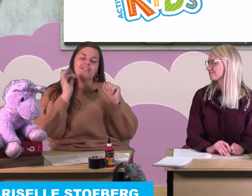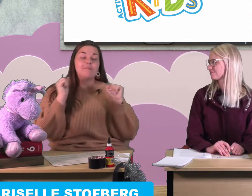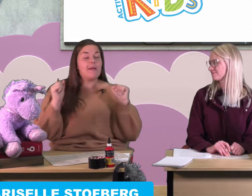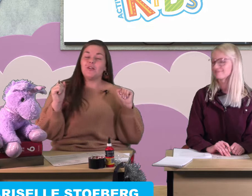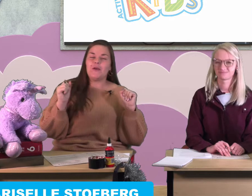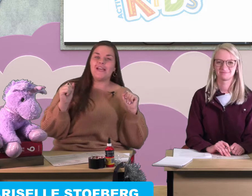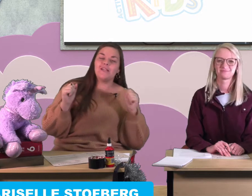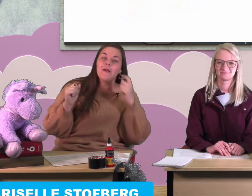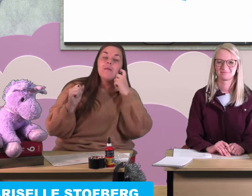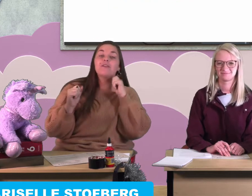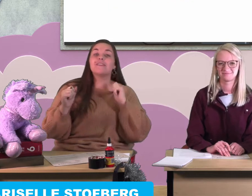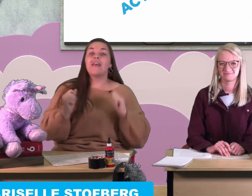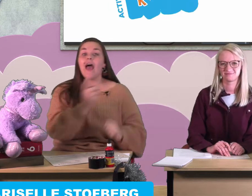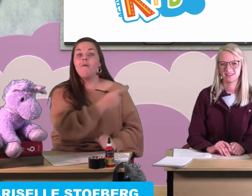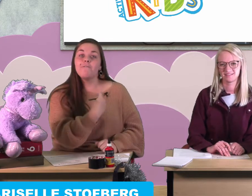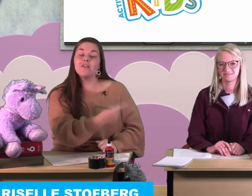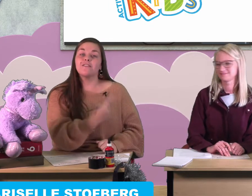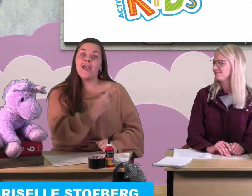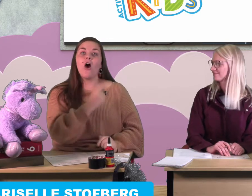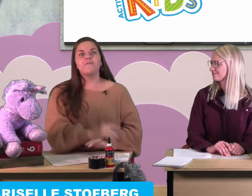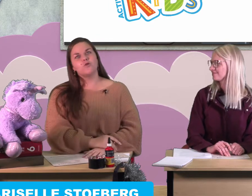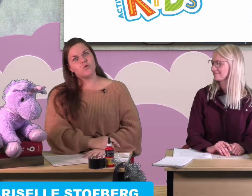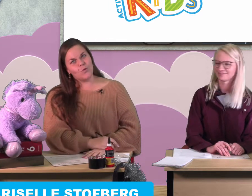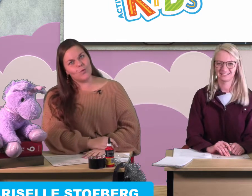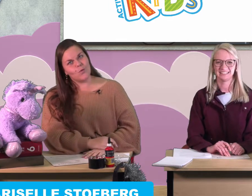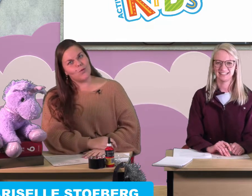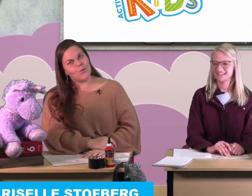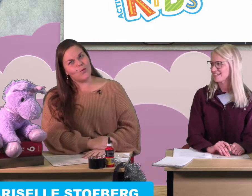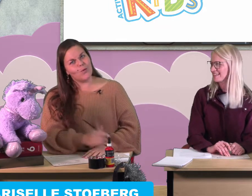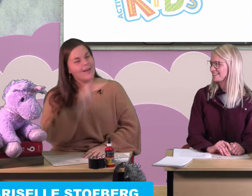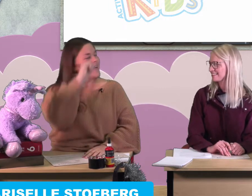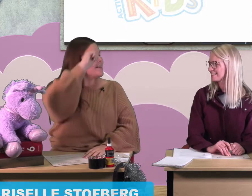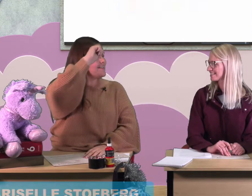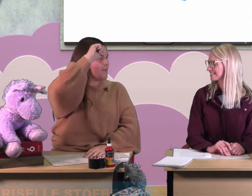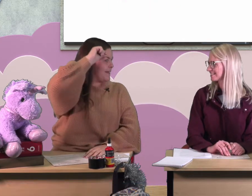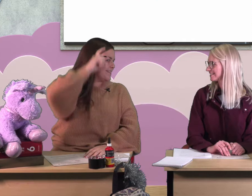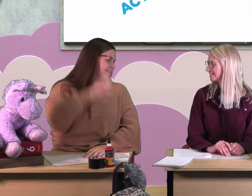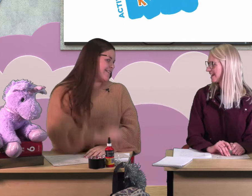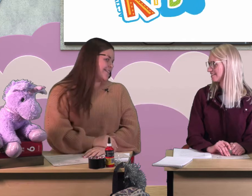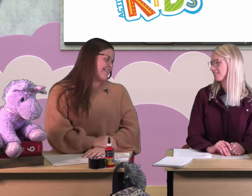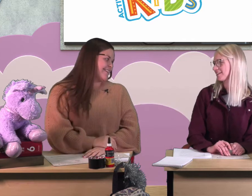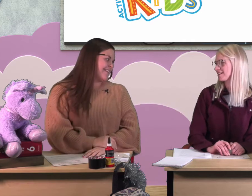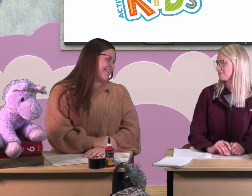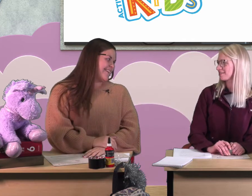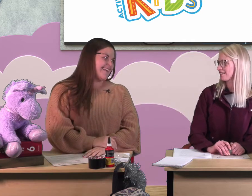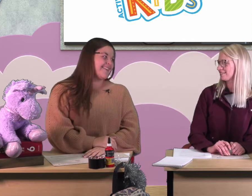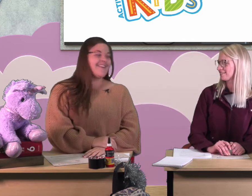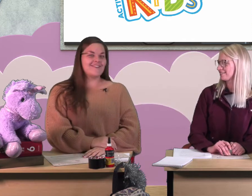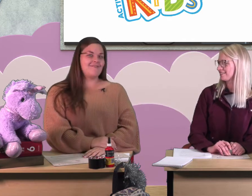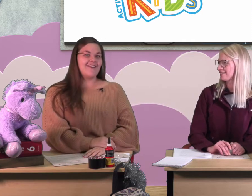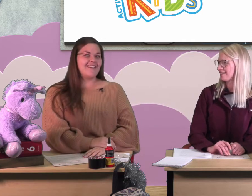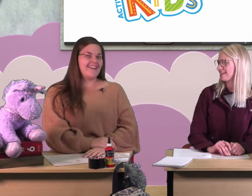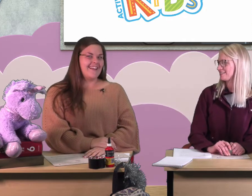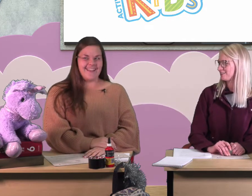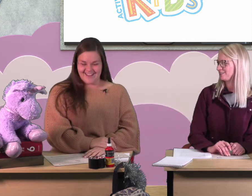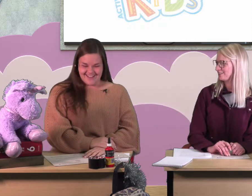a very special occasion because it's our first day of school. Yes. See my pencil? It's very nice, Marcel. They look